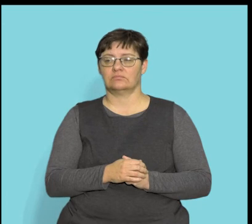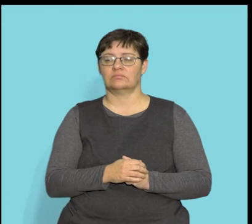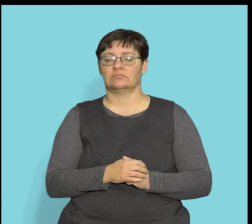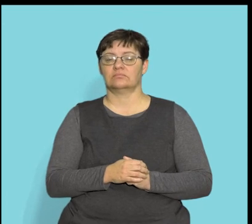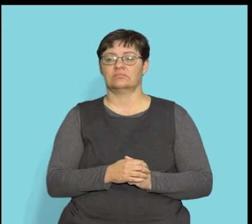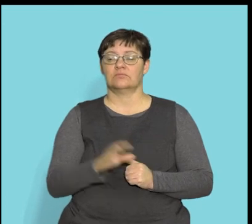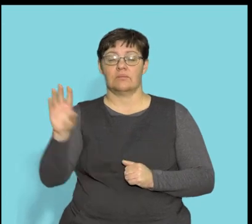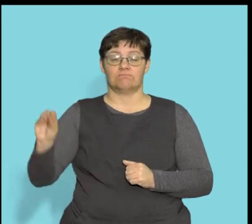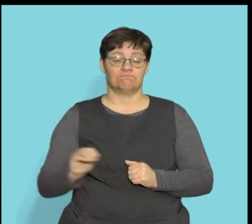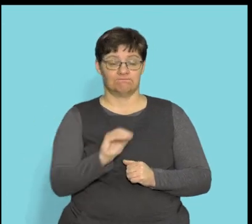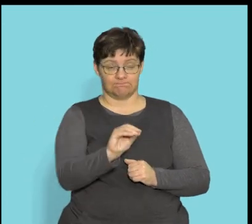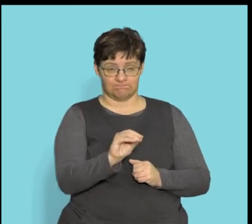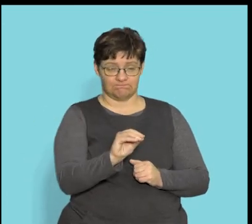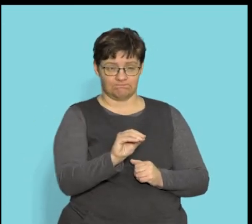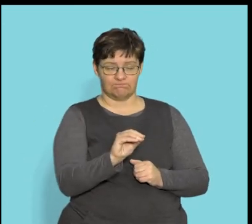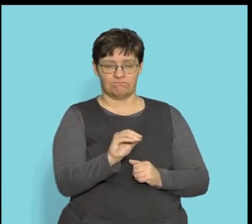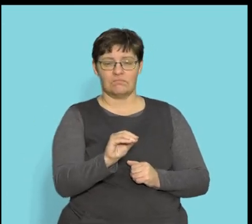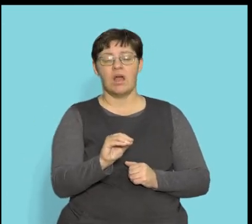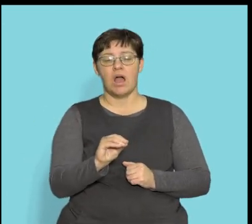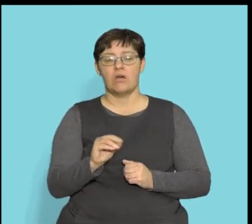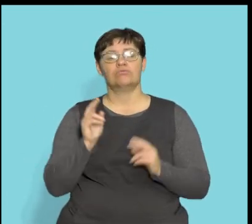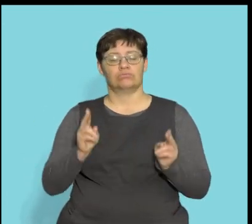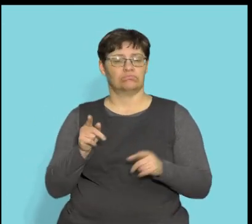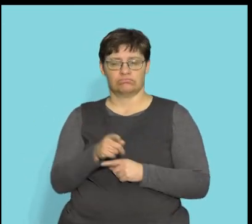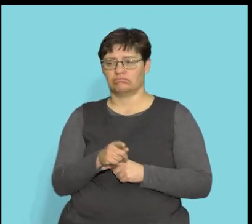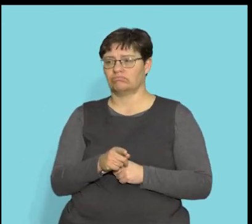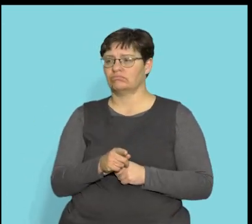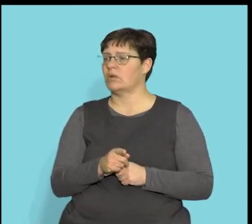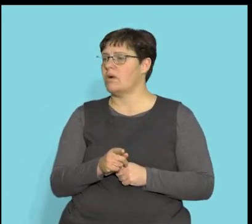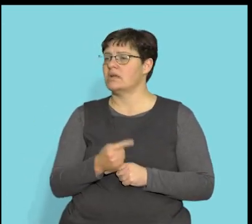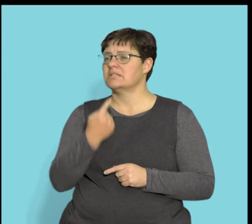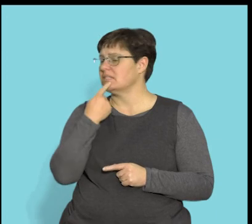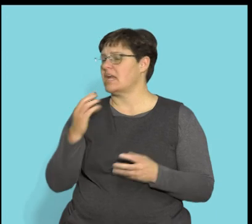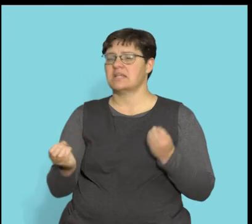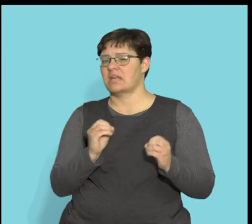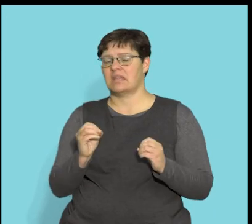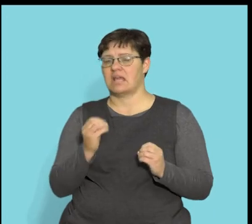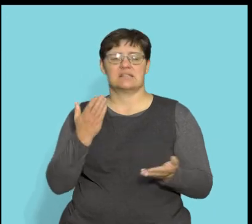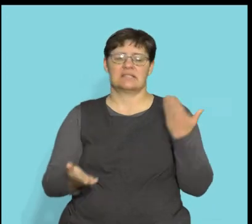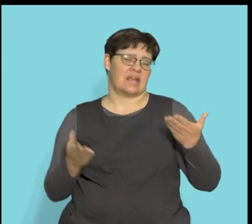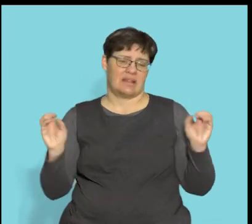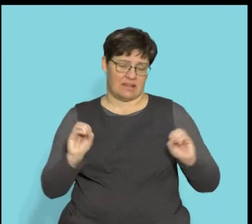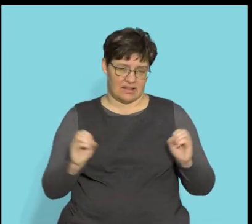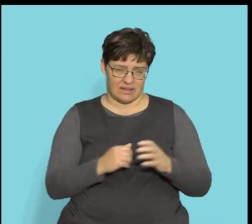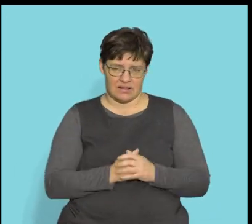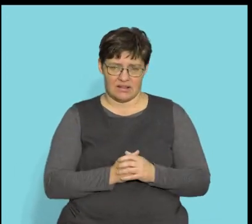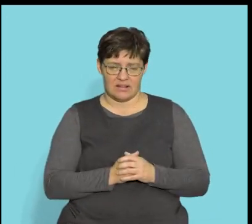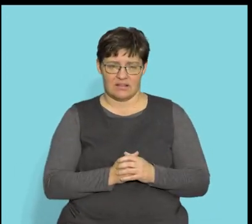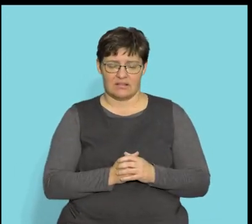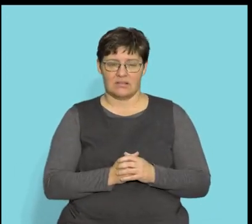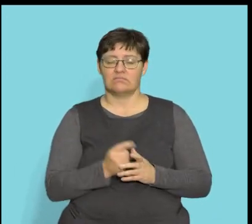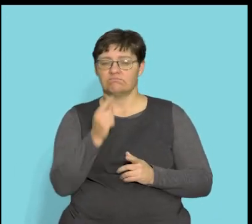to substitute in my original dimensions because there's no mention of a scale factor. So